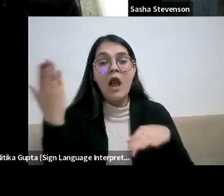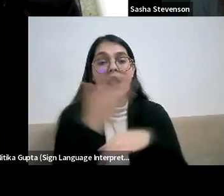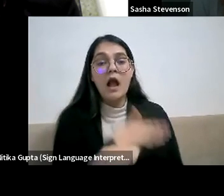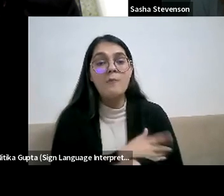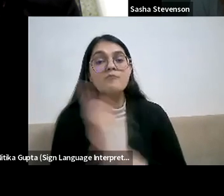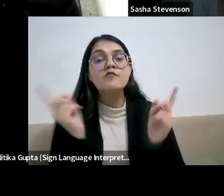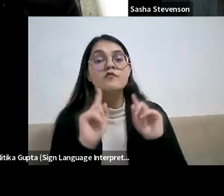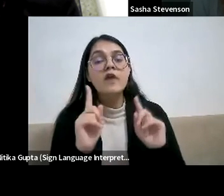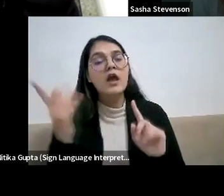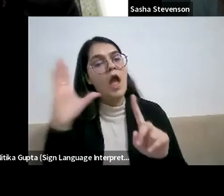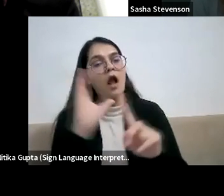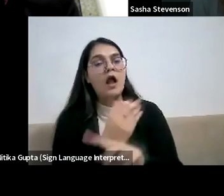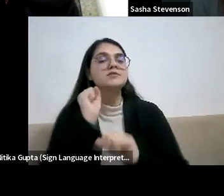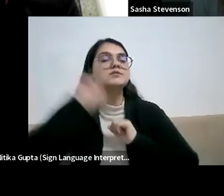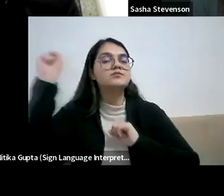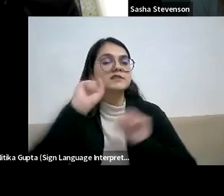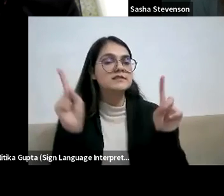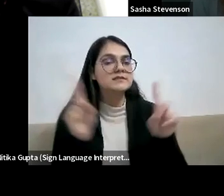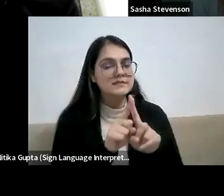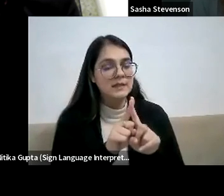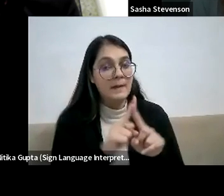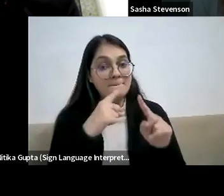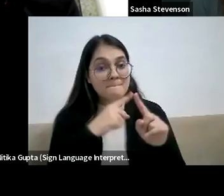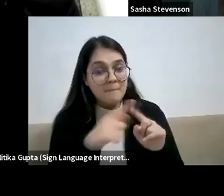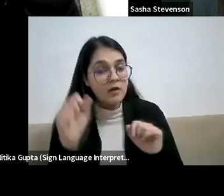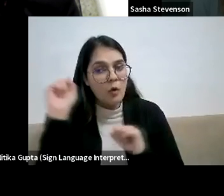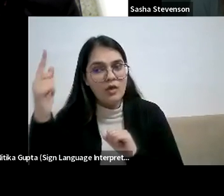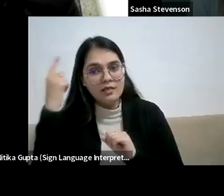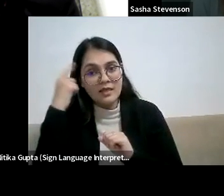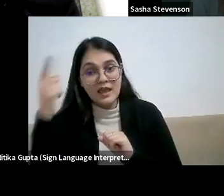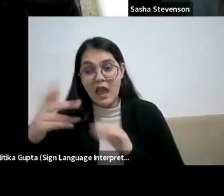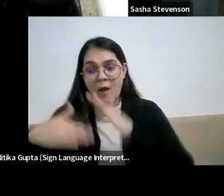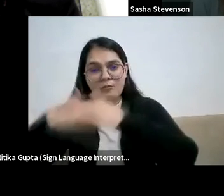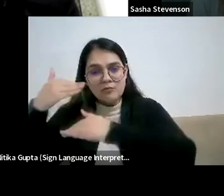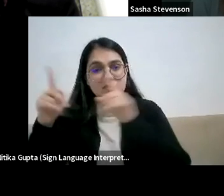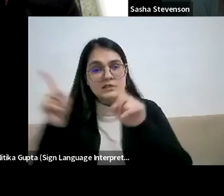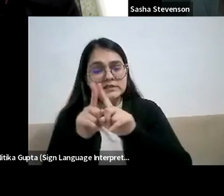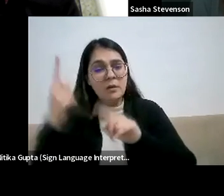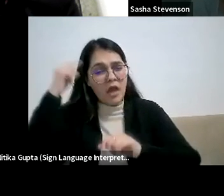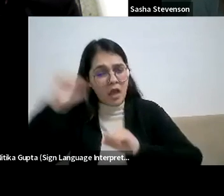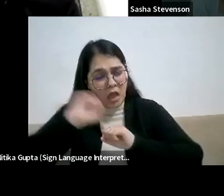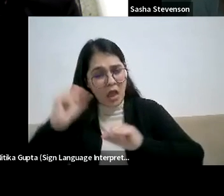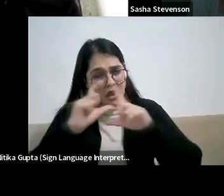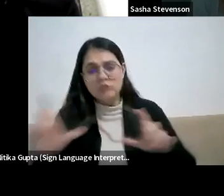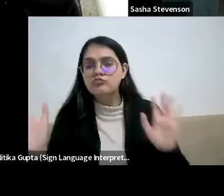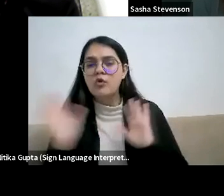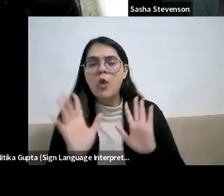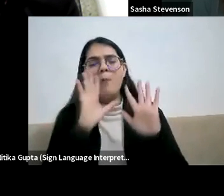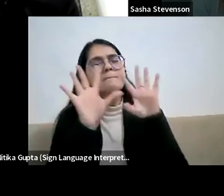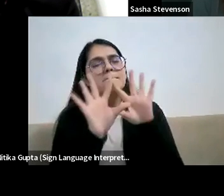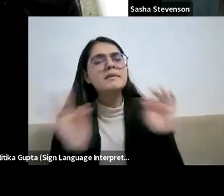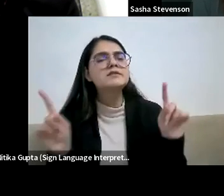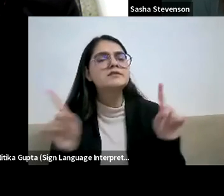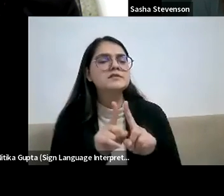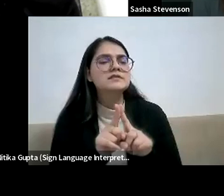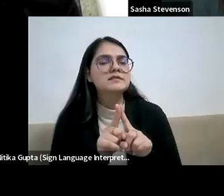through cultural revolution. But I think the revolution has to be peaceful. Yeah. Mass we